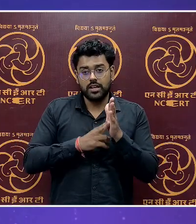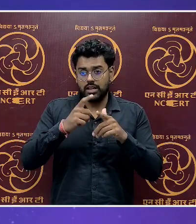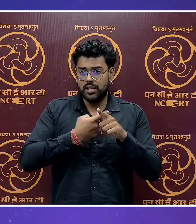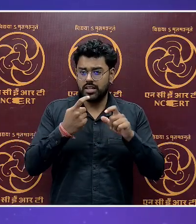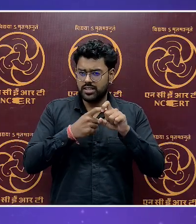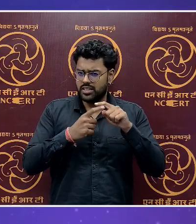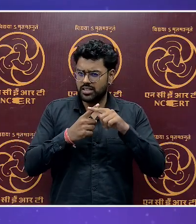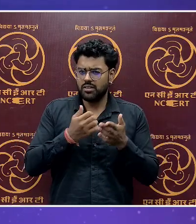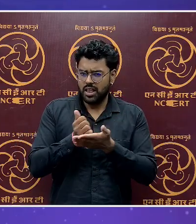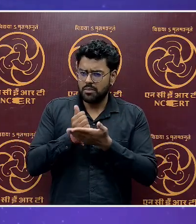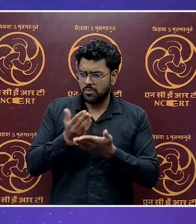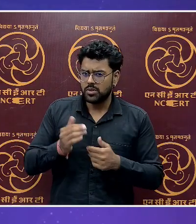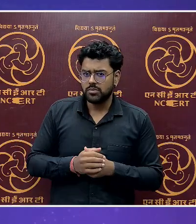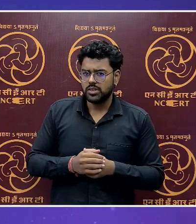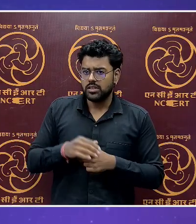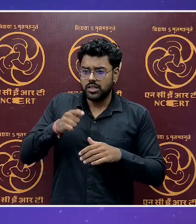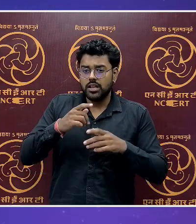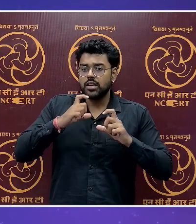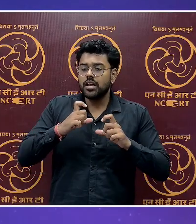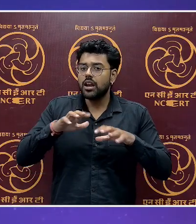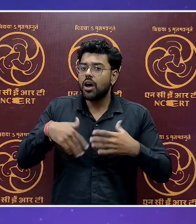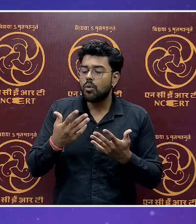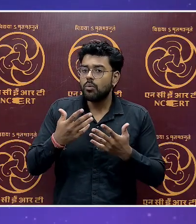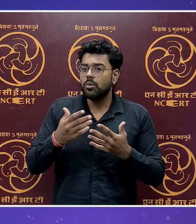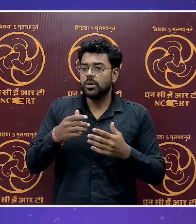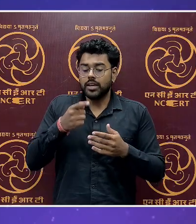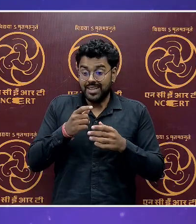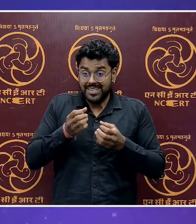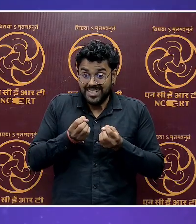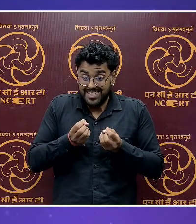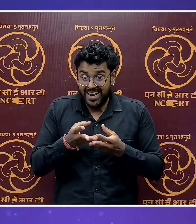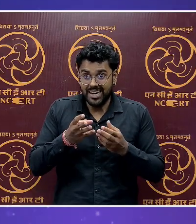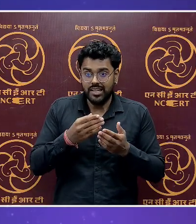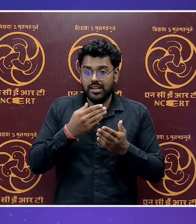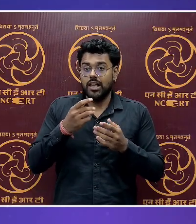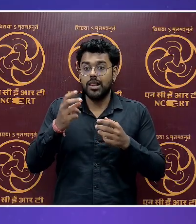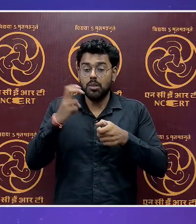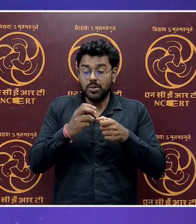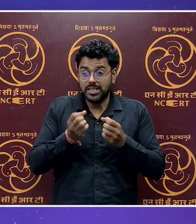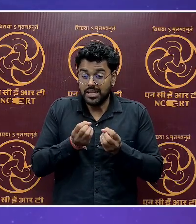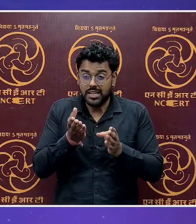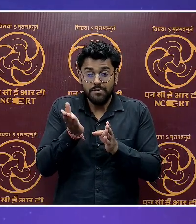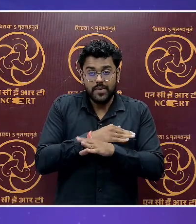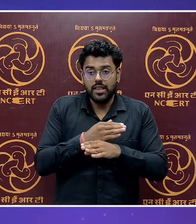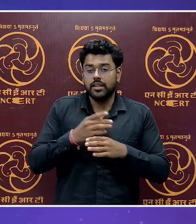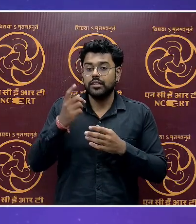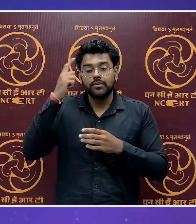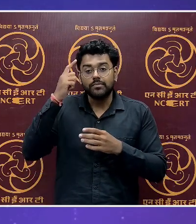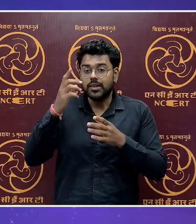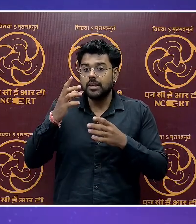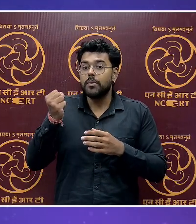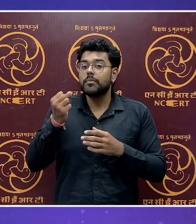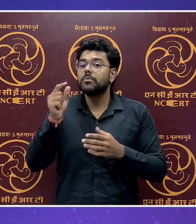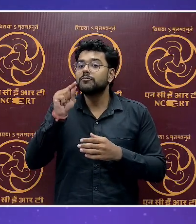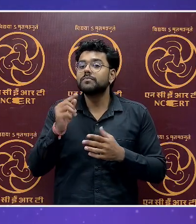that. That what type of care should be taken by the user before starting to the actual login. So both the things can